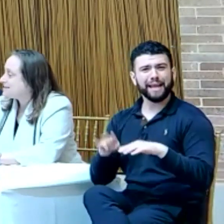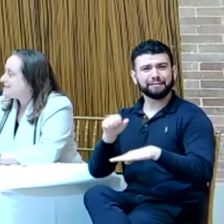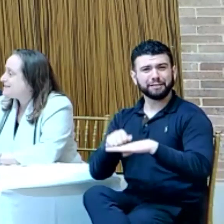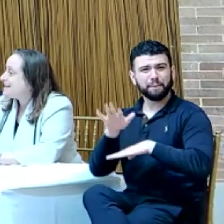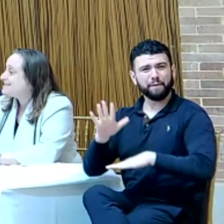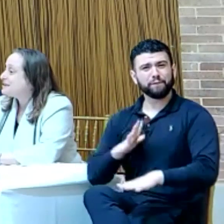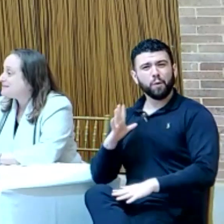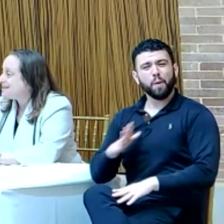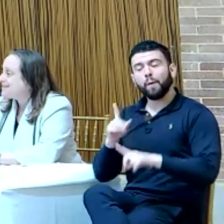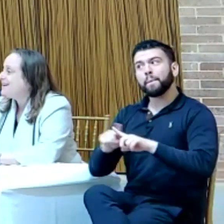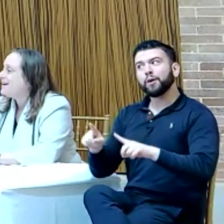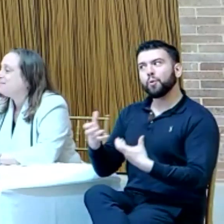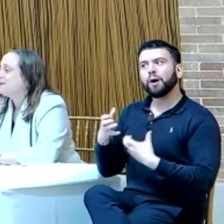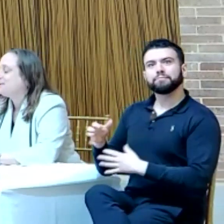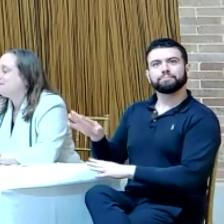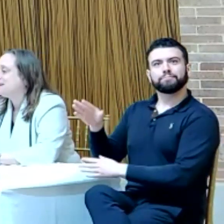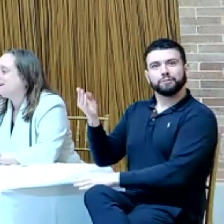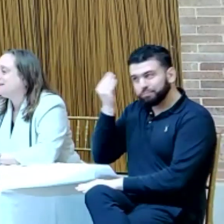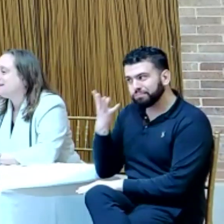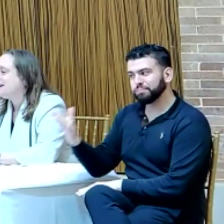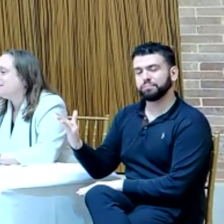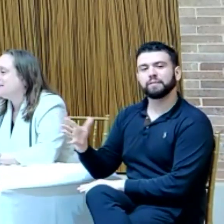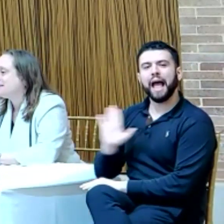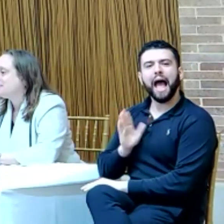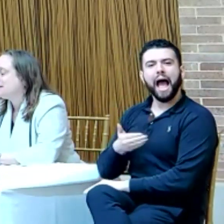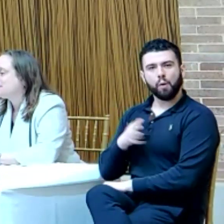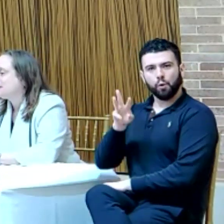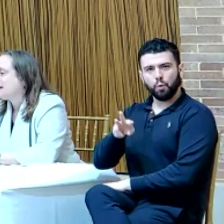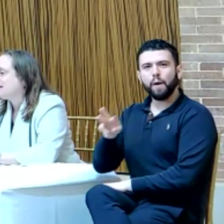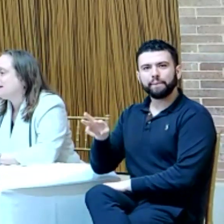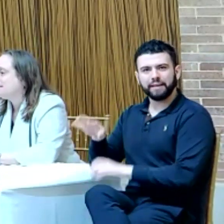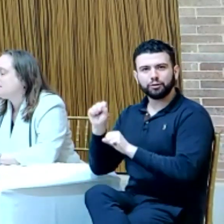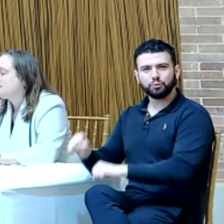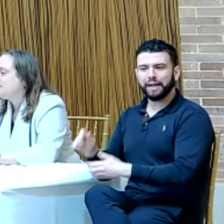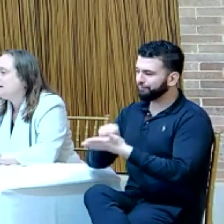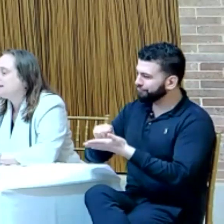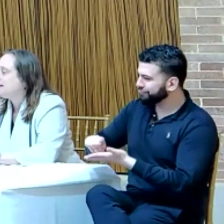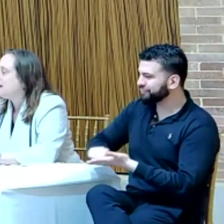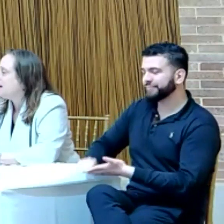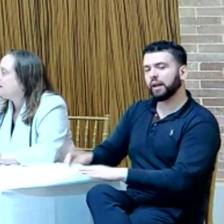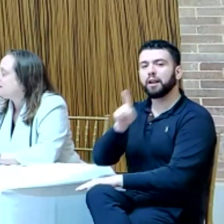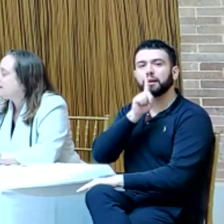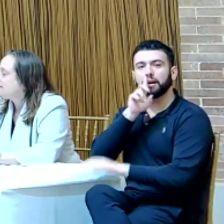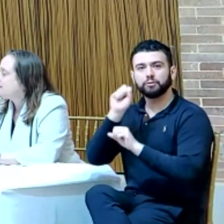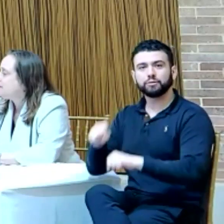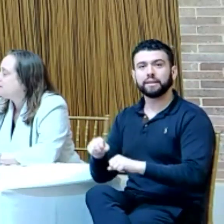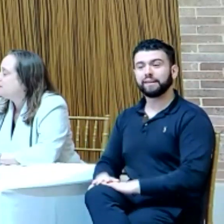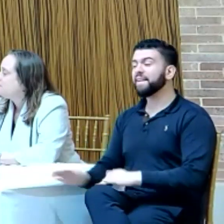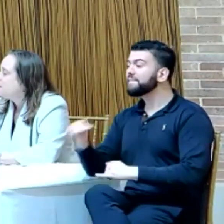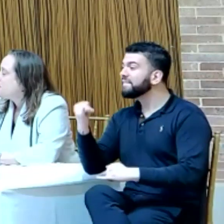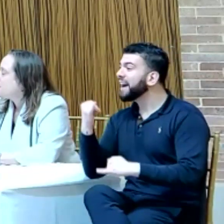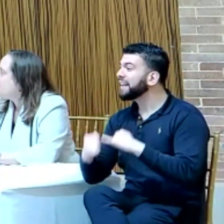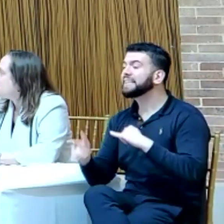to say something um our website um is the place for that and just finally I neglected to